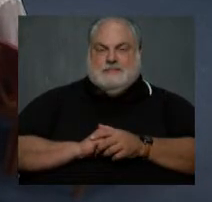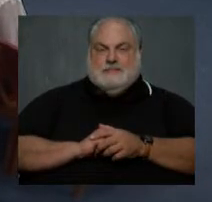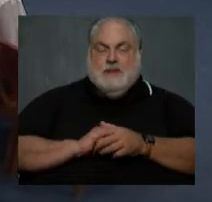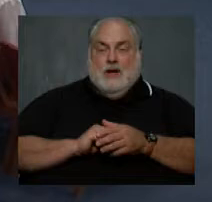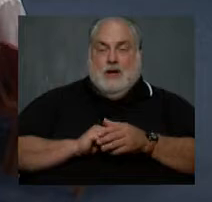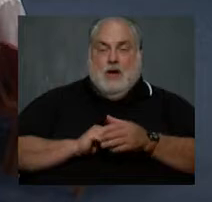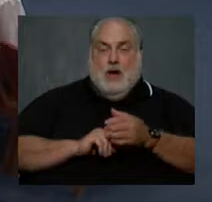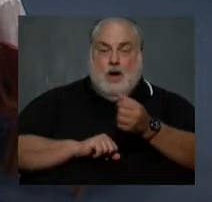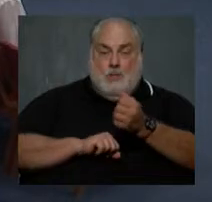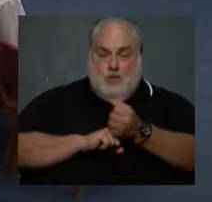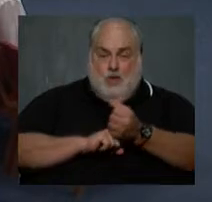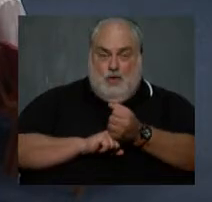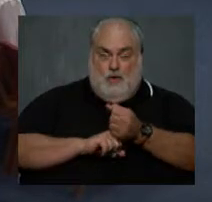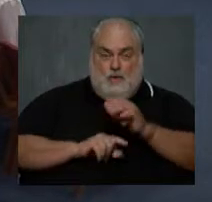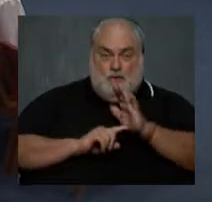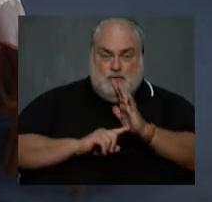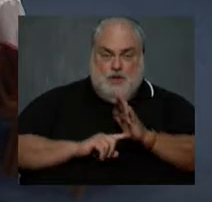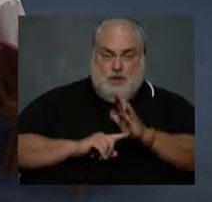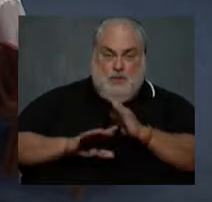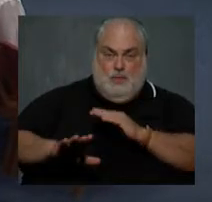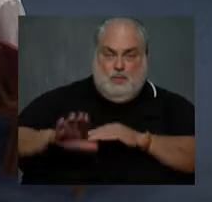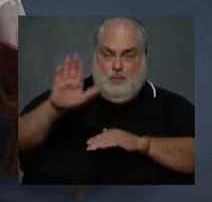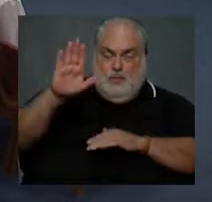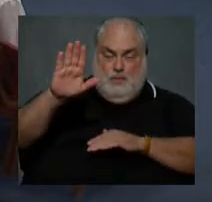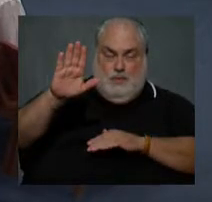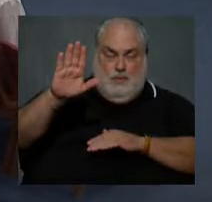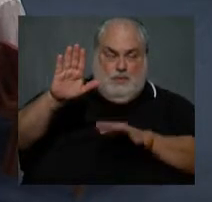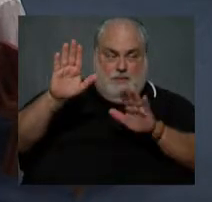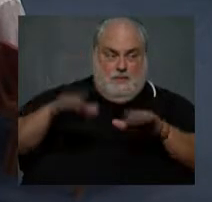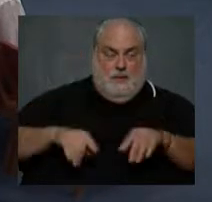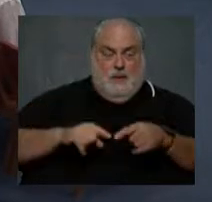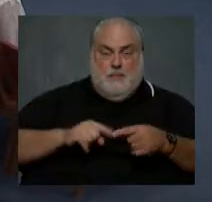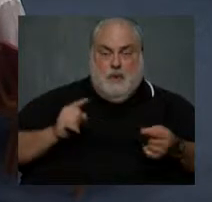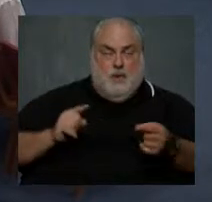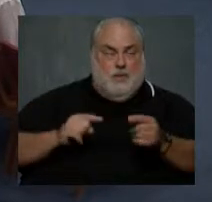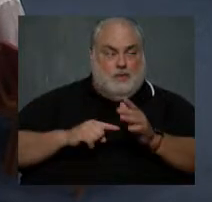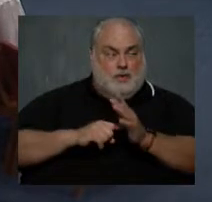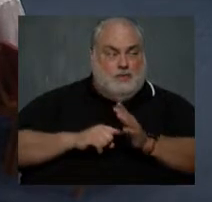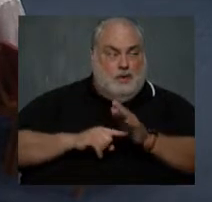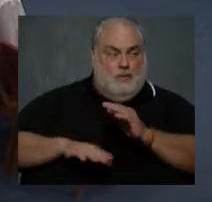Those approve the deferral, raise your hand. And those who do not,